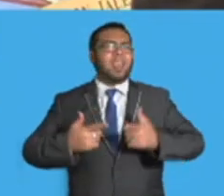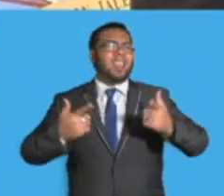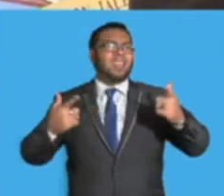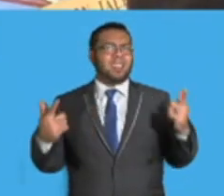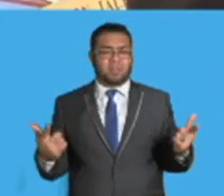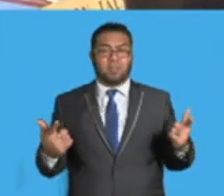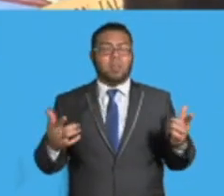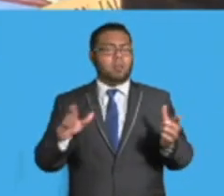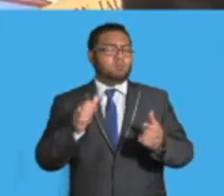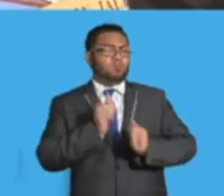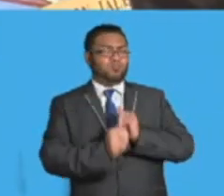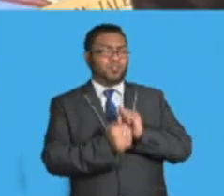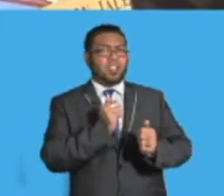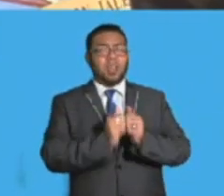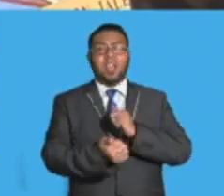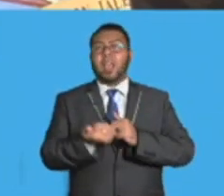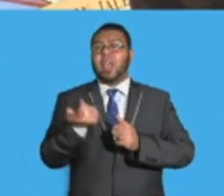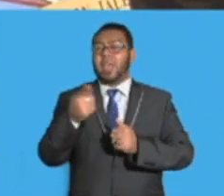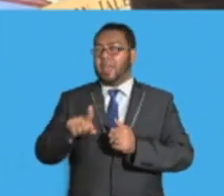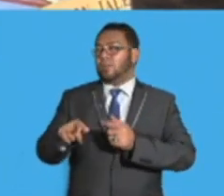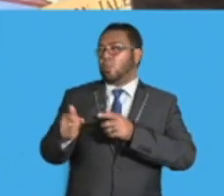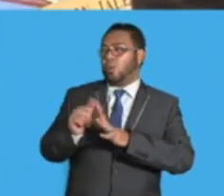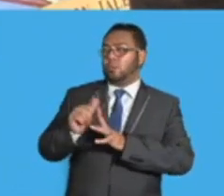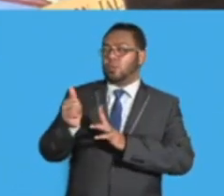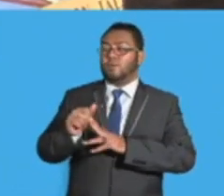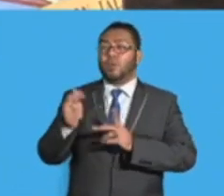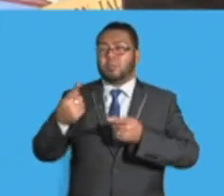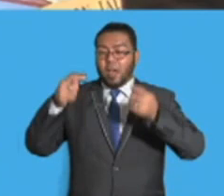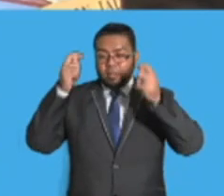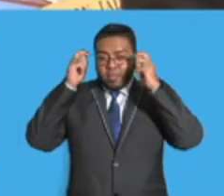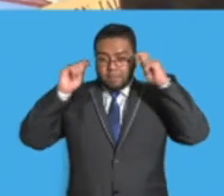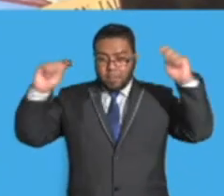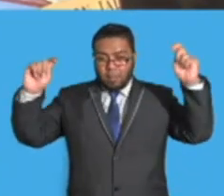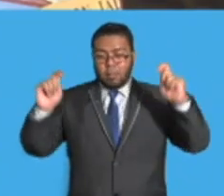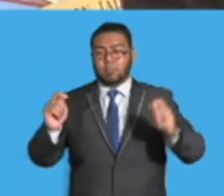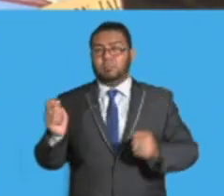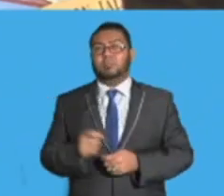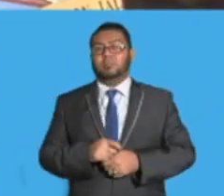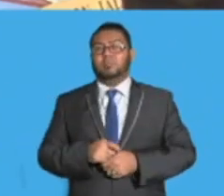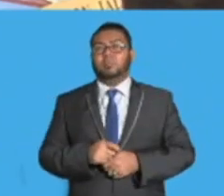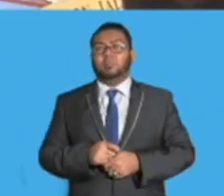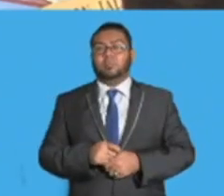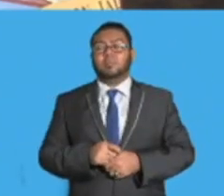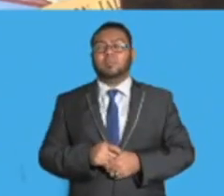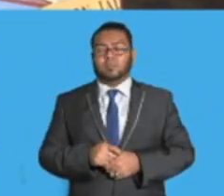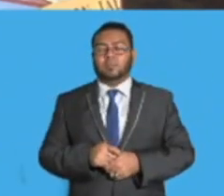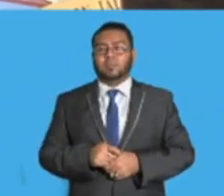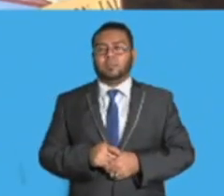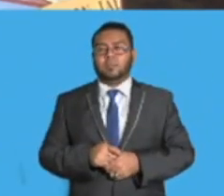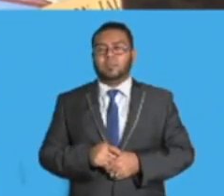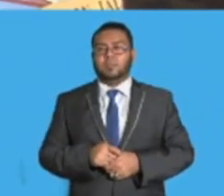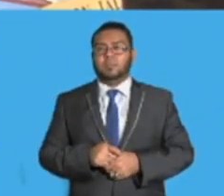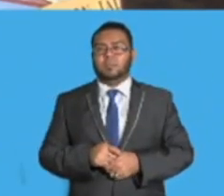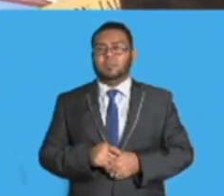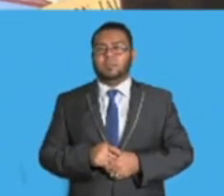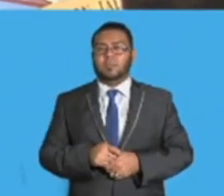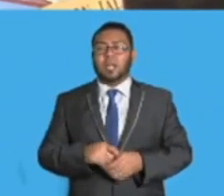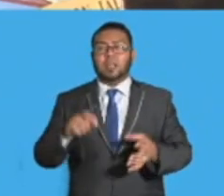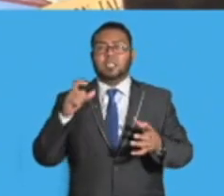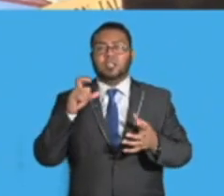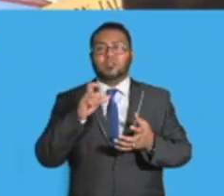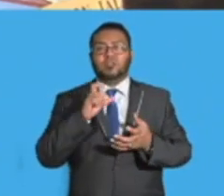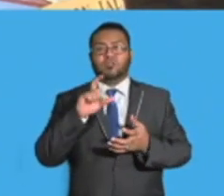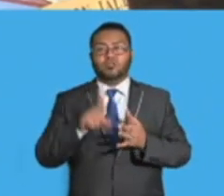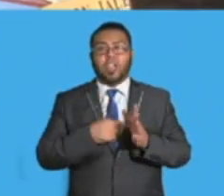Brother Ravi and Sastriji from Lakshmi Narayan Temple, Mohammed Shain and Umesh of Nandi, Jain